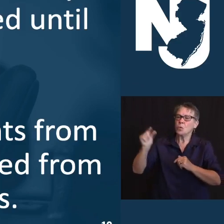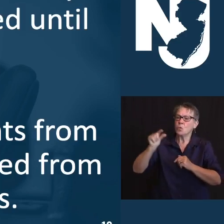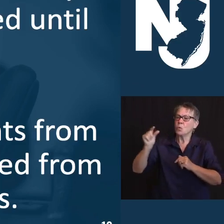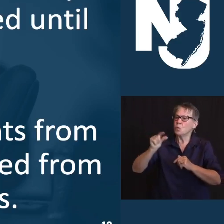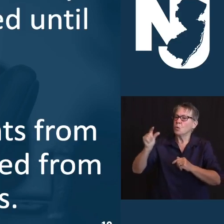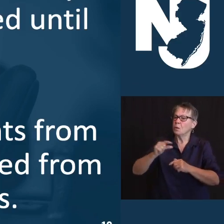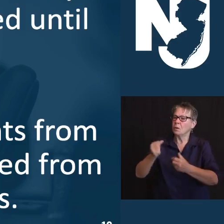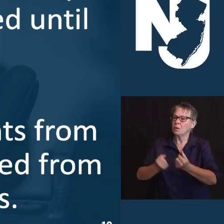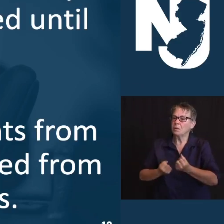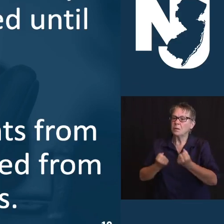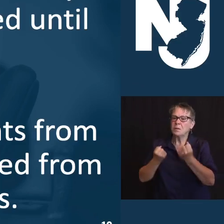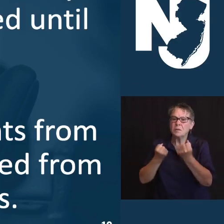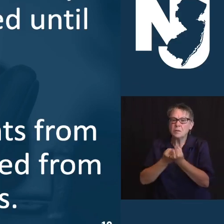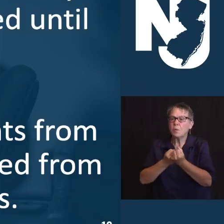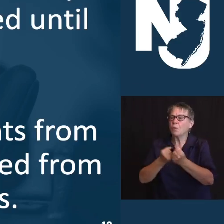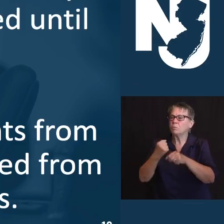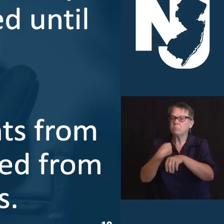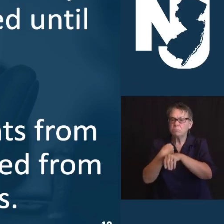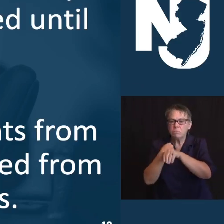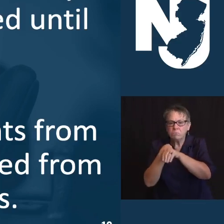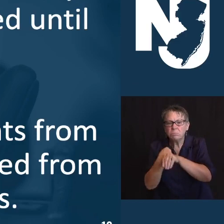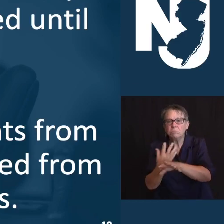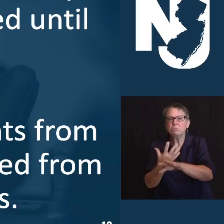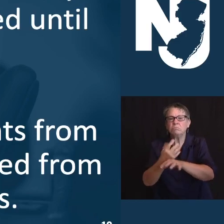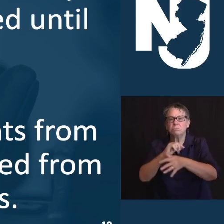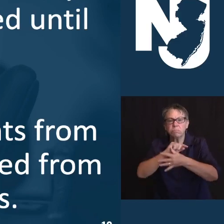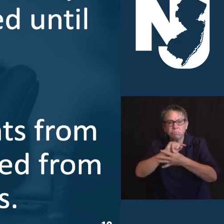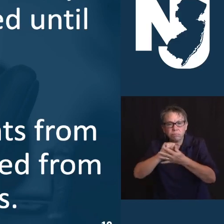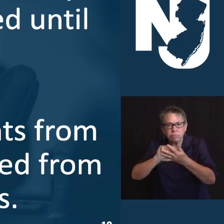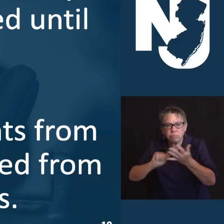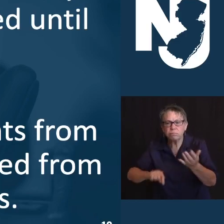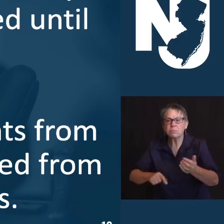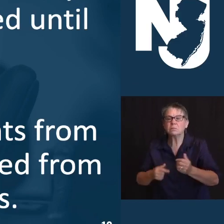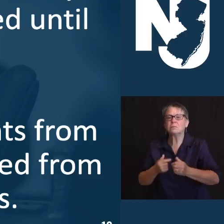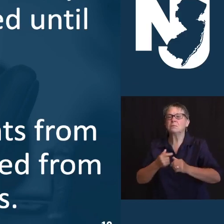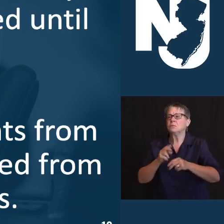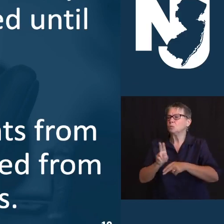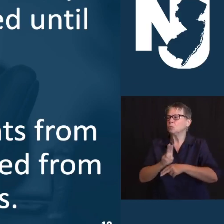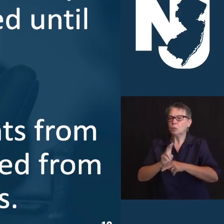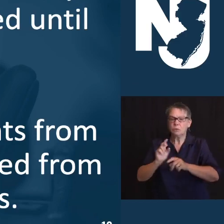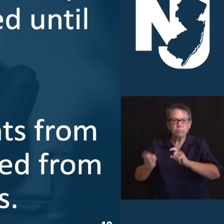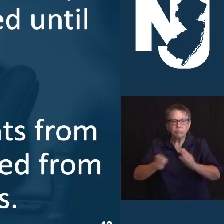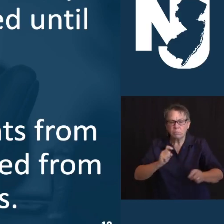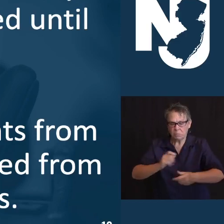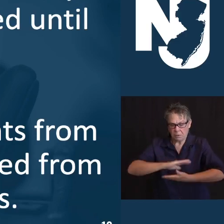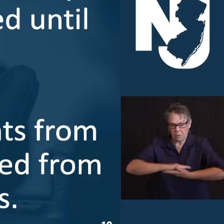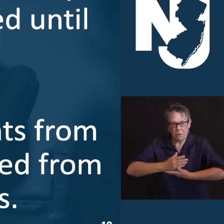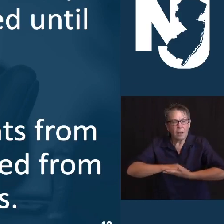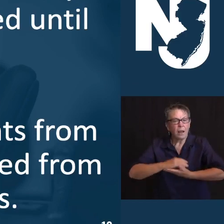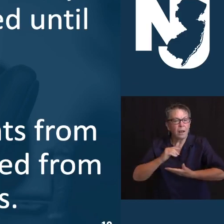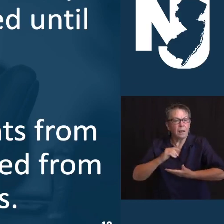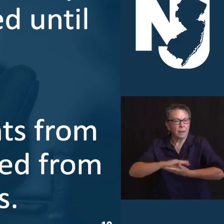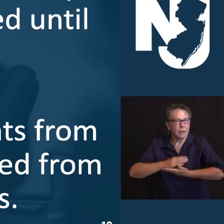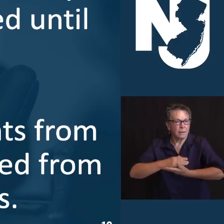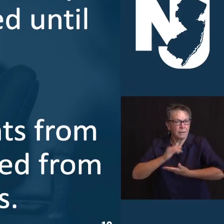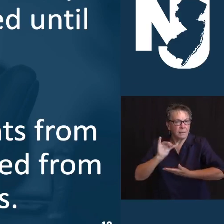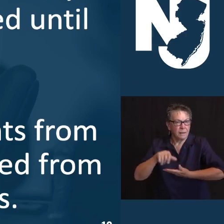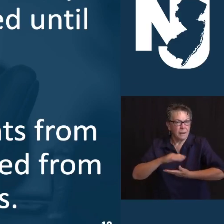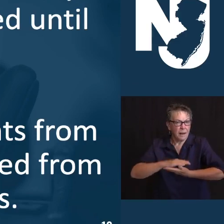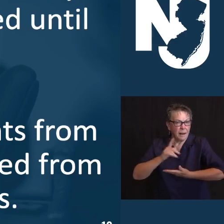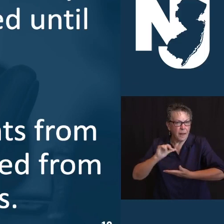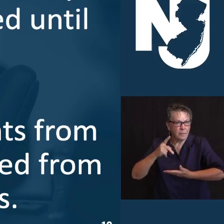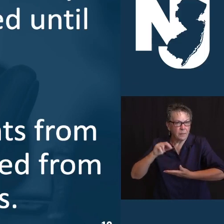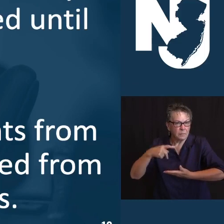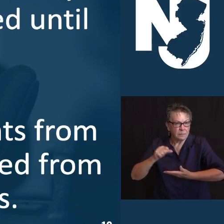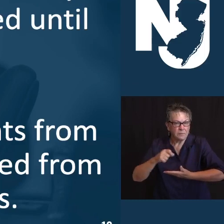One of them is Lenovo, and that's for some specific reasons. That's been a particularly challenging situation. Patterson has